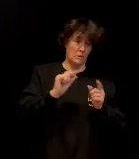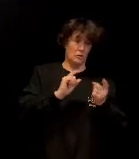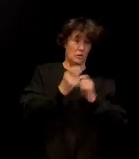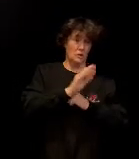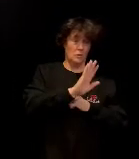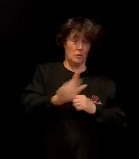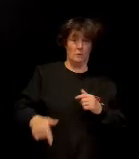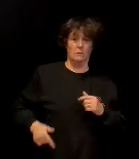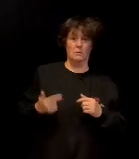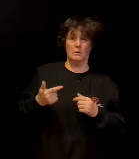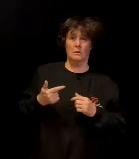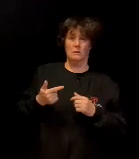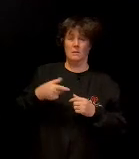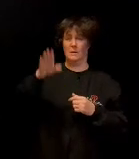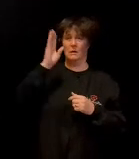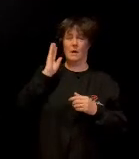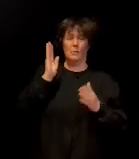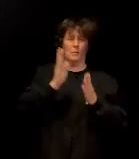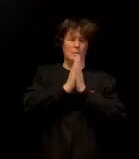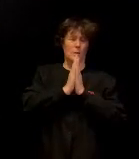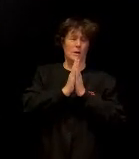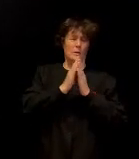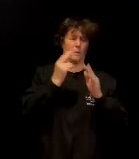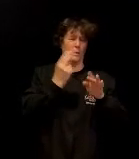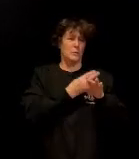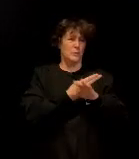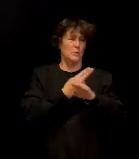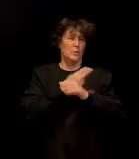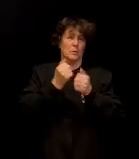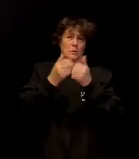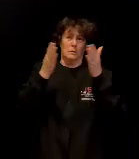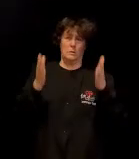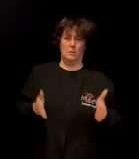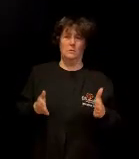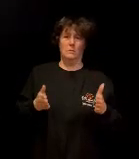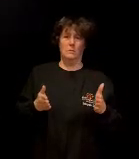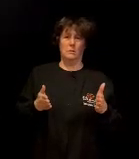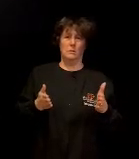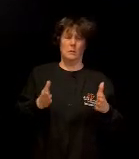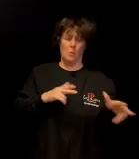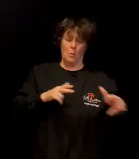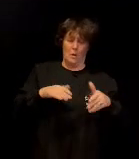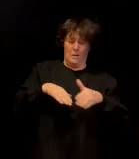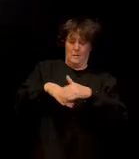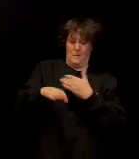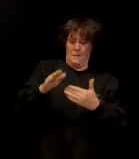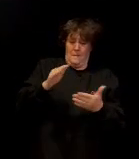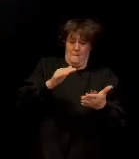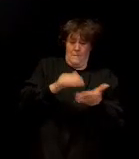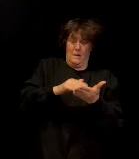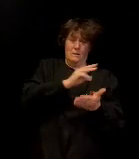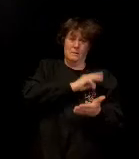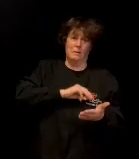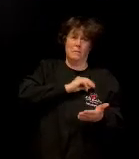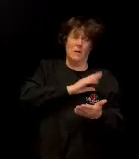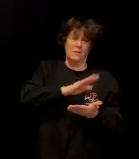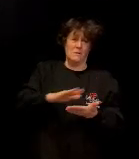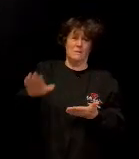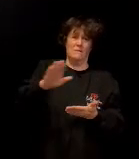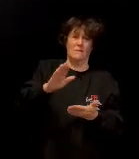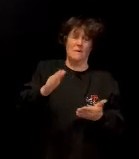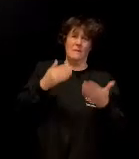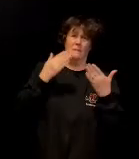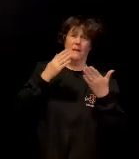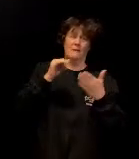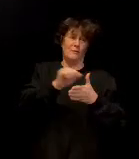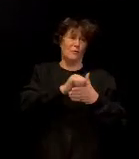God, we're praying that you would use us. We step out of this sanctuary tonight back into our mission field. Lord, we thank you for the training. We thank you